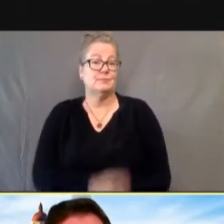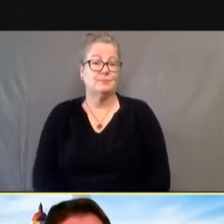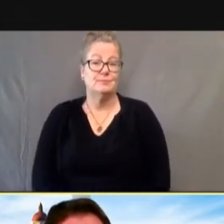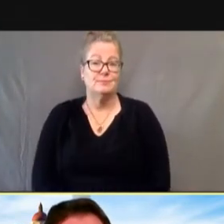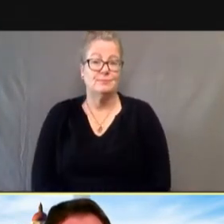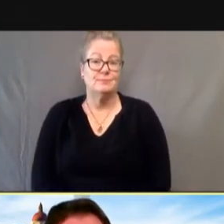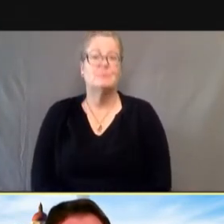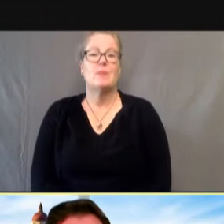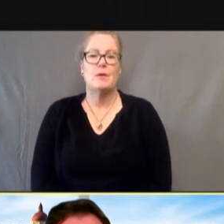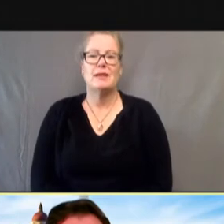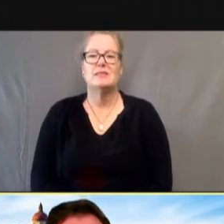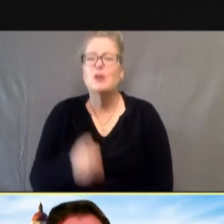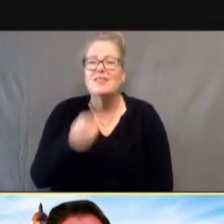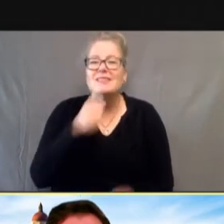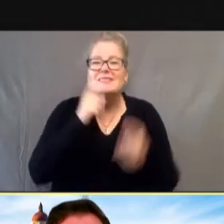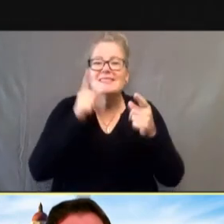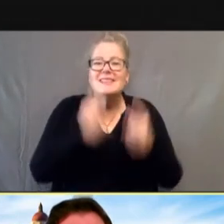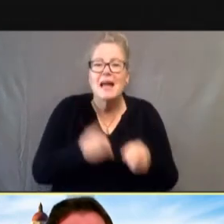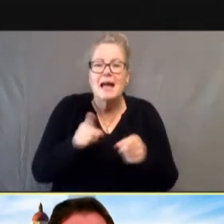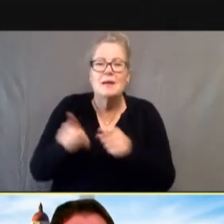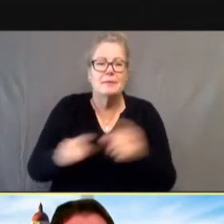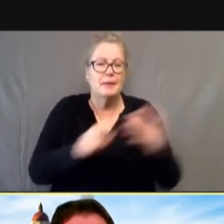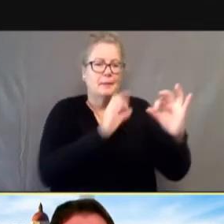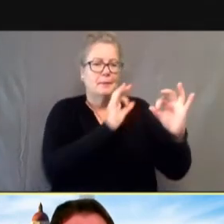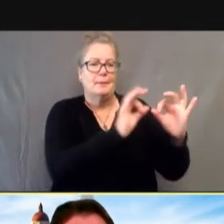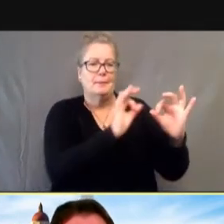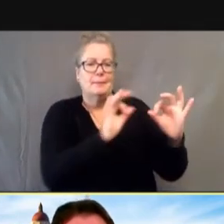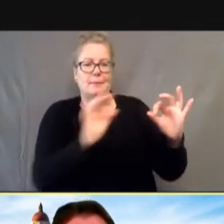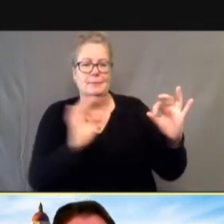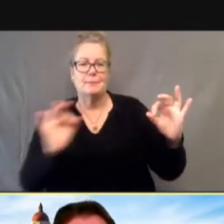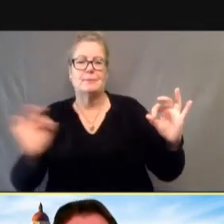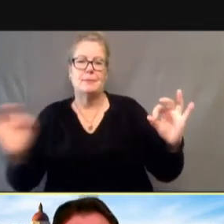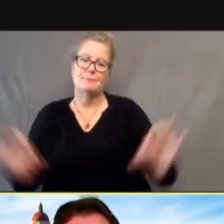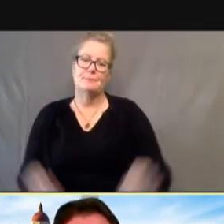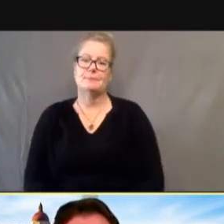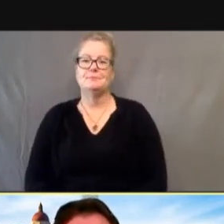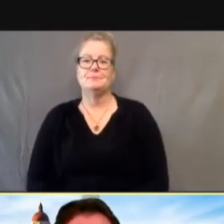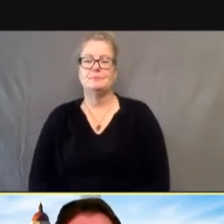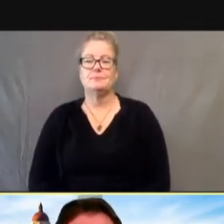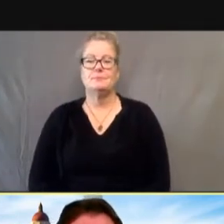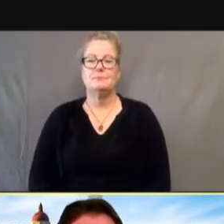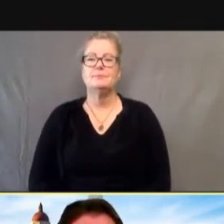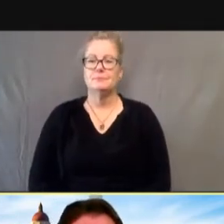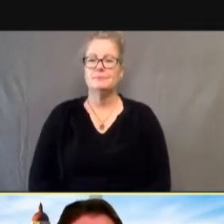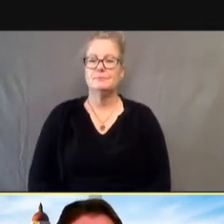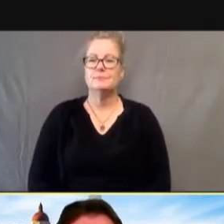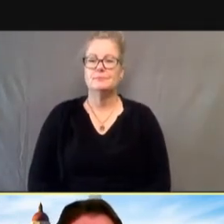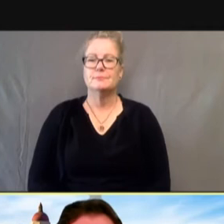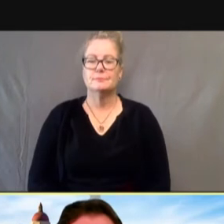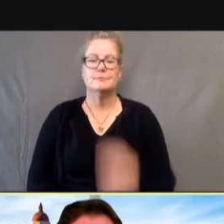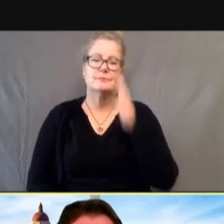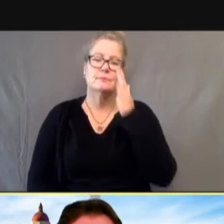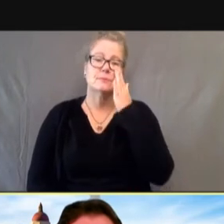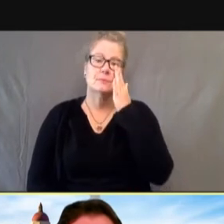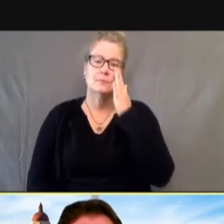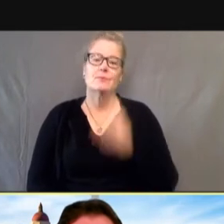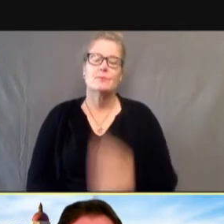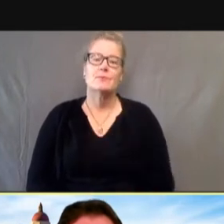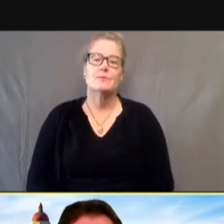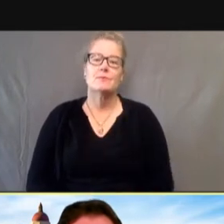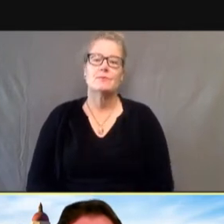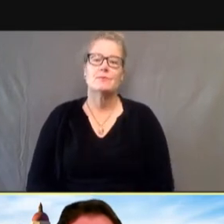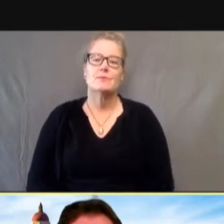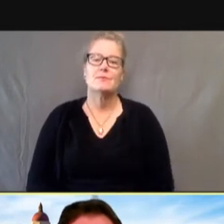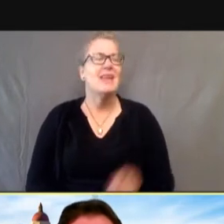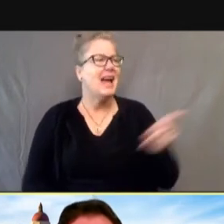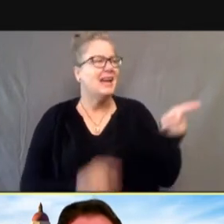So this is sort of the rest of the timeline that that I'm going to talk about. And of course, and Zainab actually